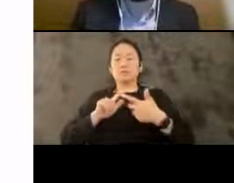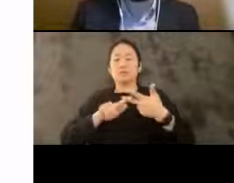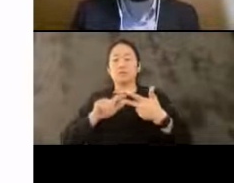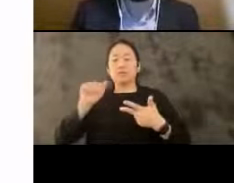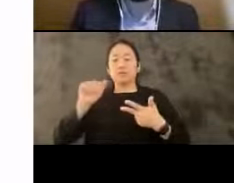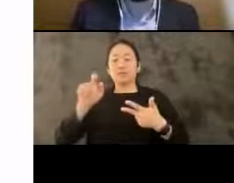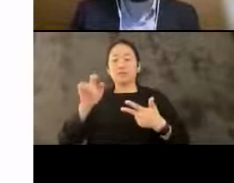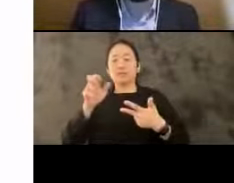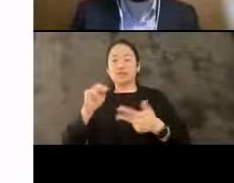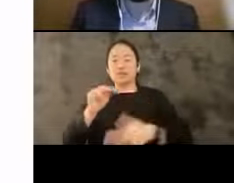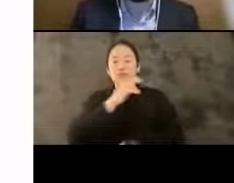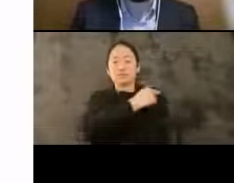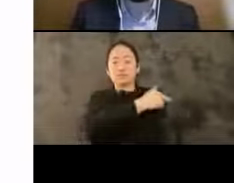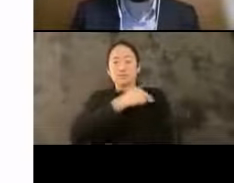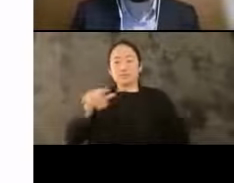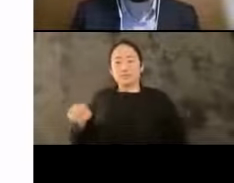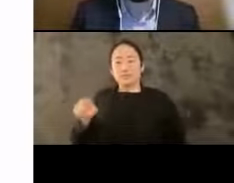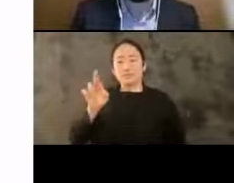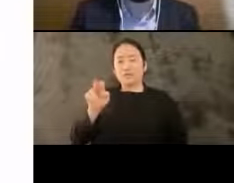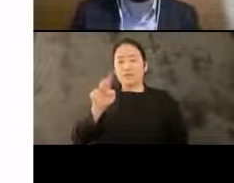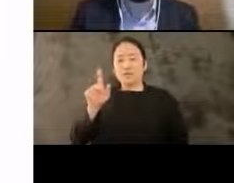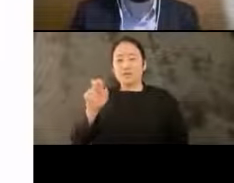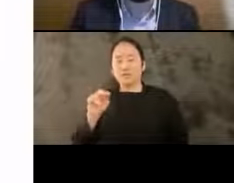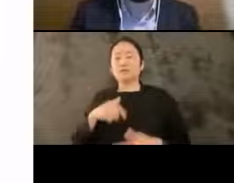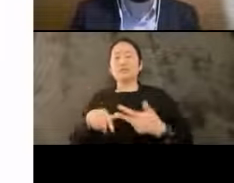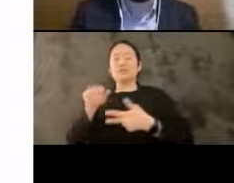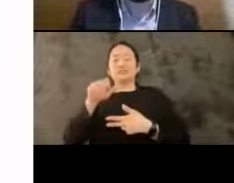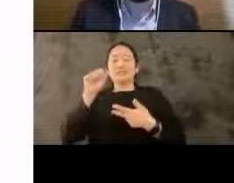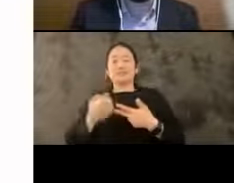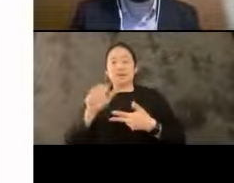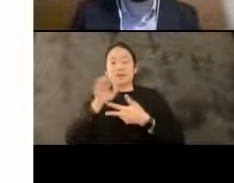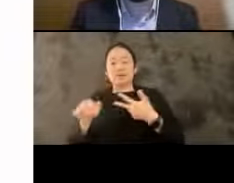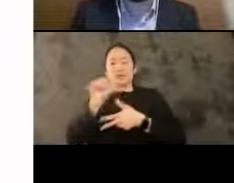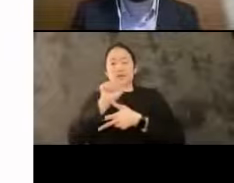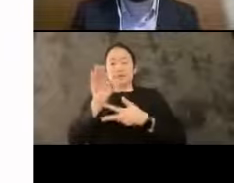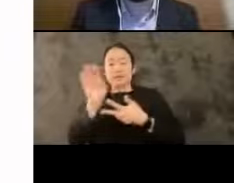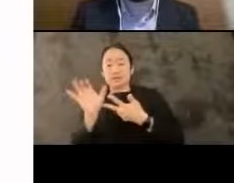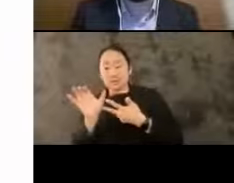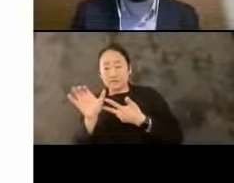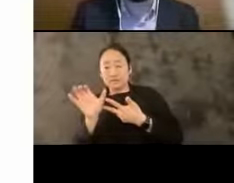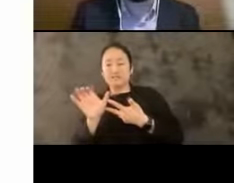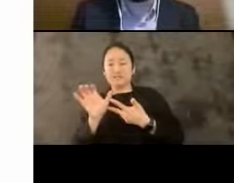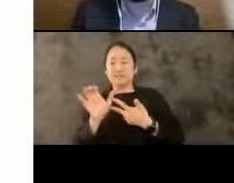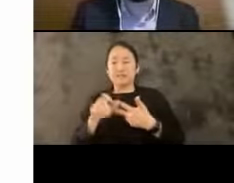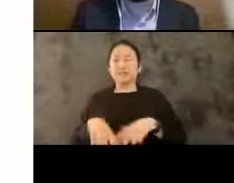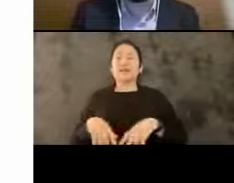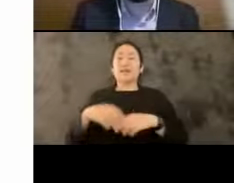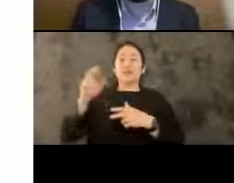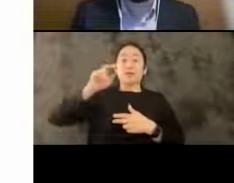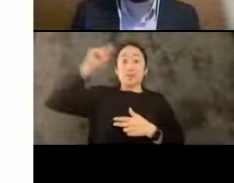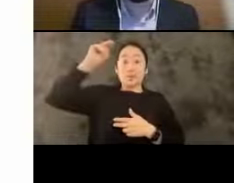option 1 and South option C to Brown Deer and Ascension of Franklin, those far north and south